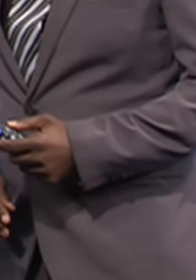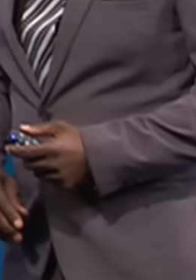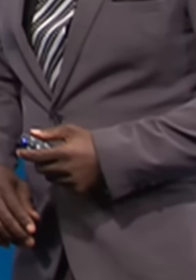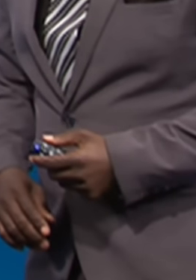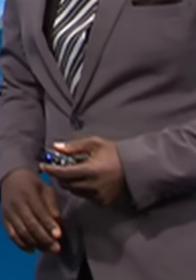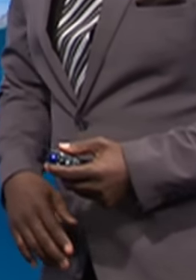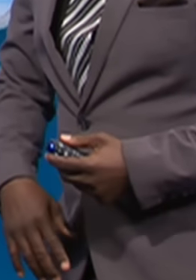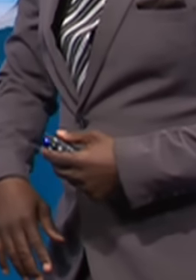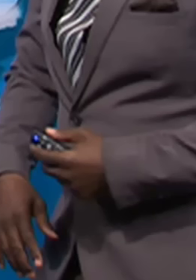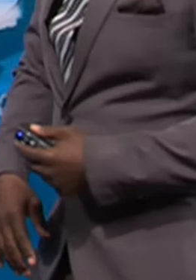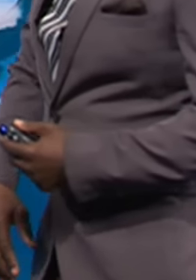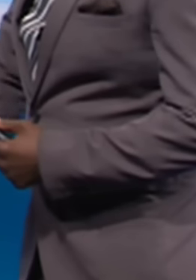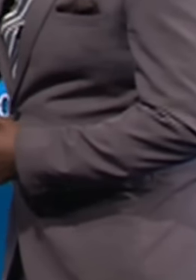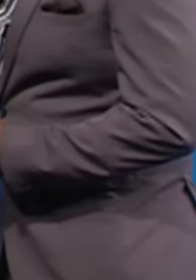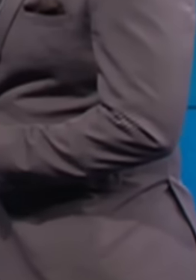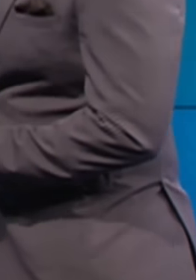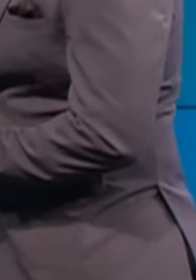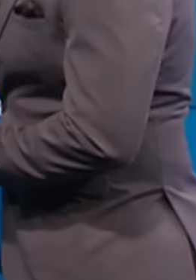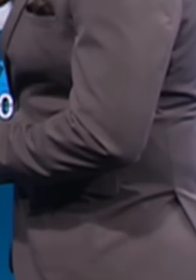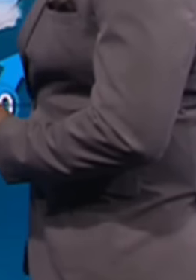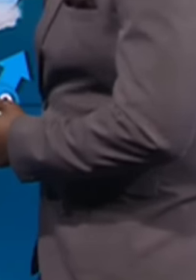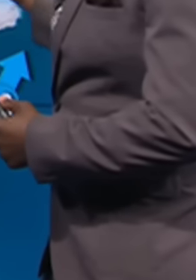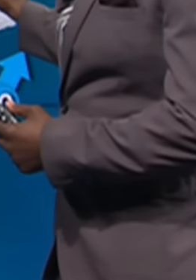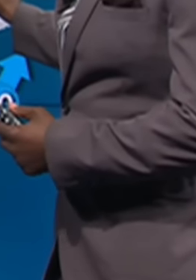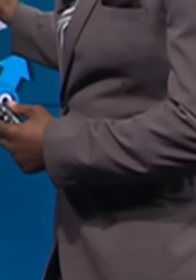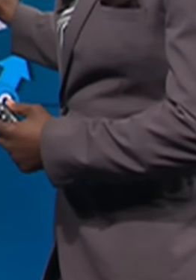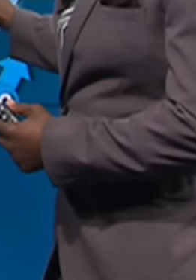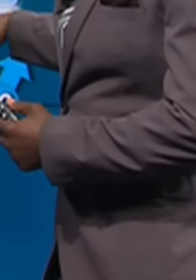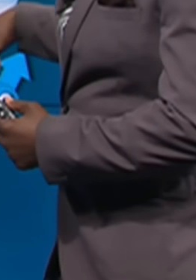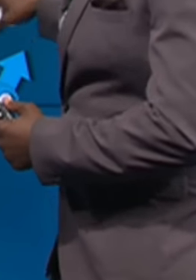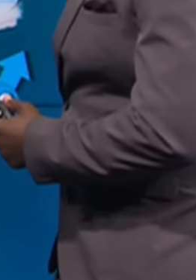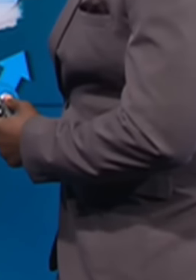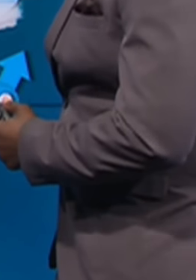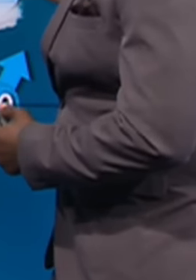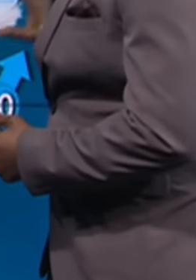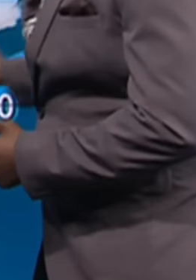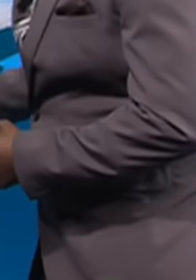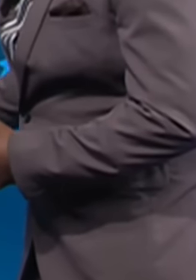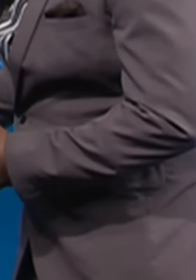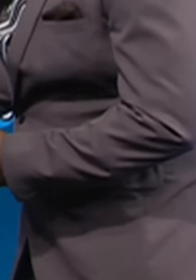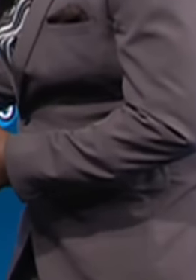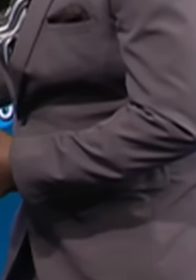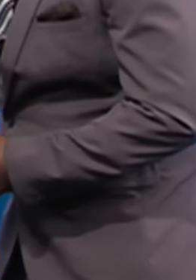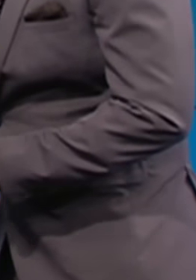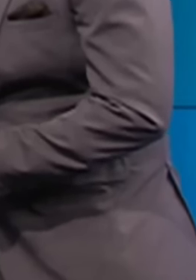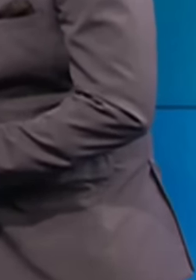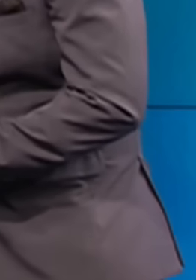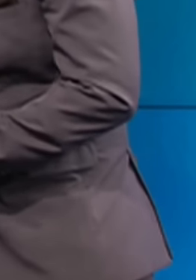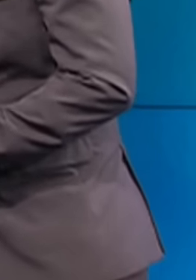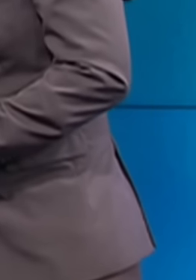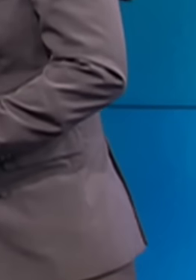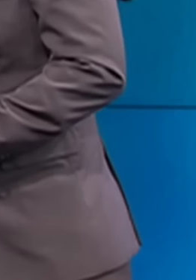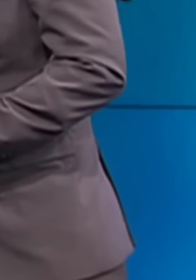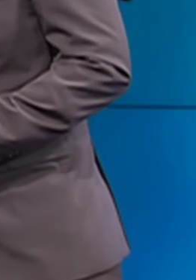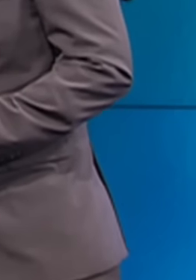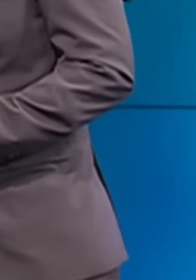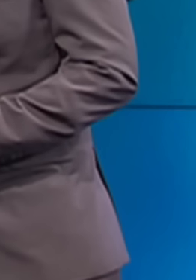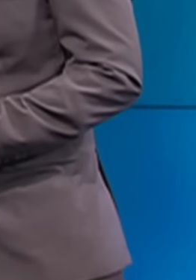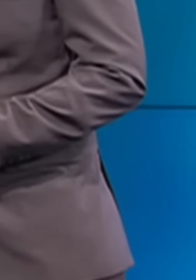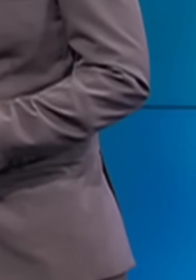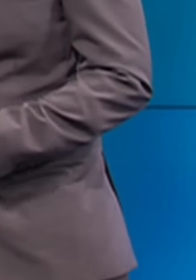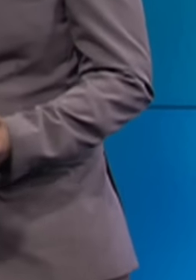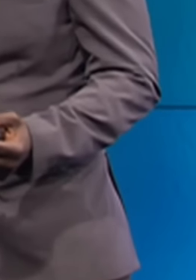sane ha o pletsa tse tlebeletseng hona bolobana ha ntla fela le hore ha o shebile hona ka hare ho Reset Bay ho tla jela ka thekong kapa boshabela ya fela hona ka